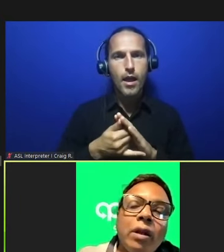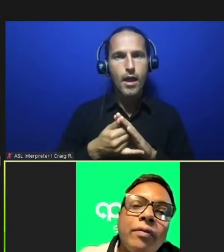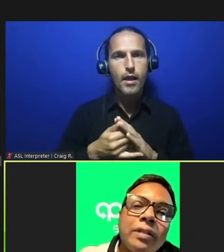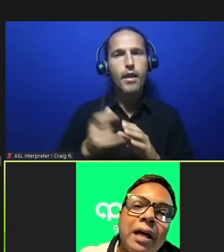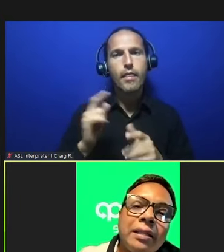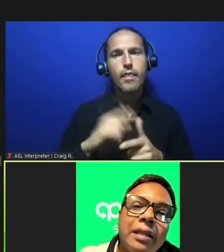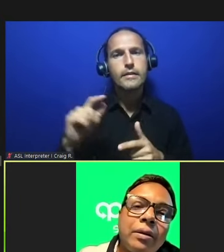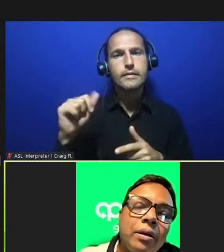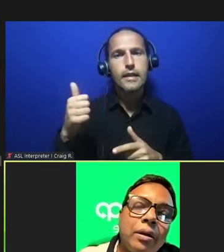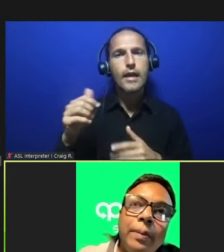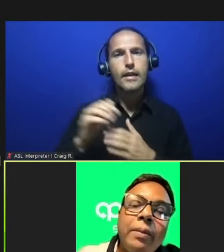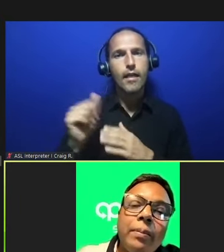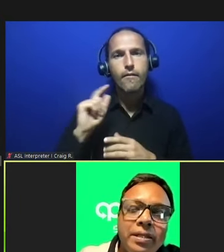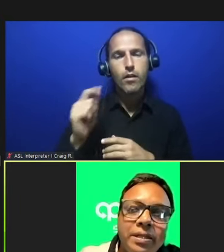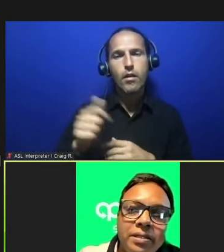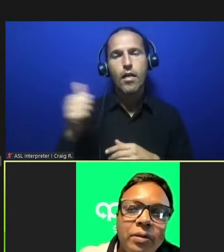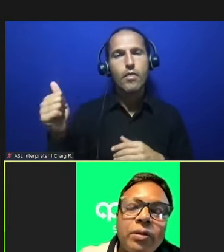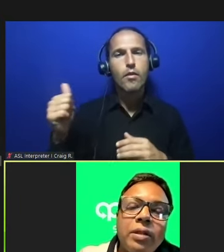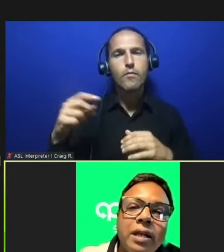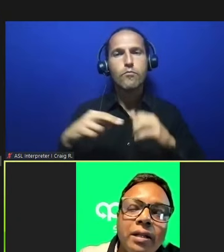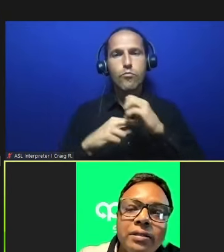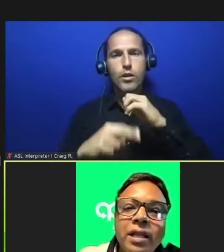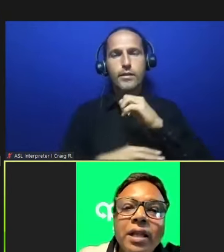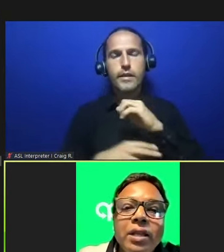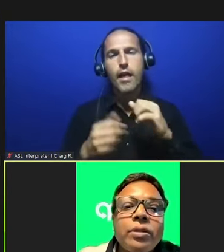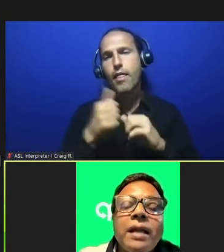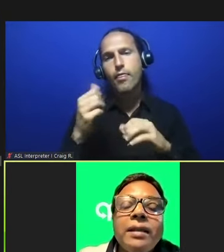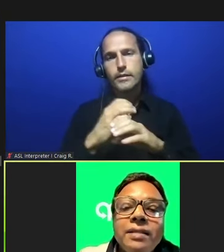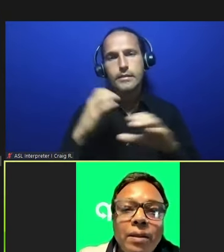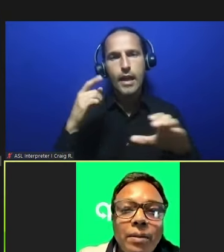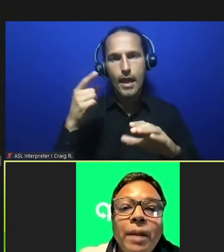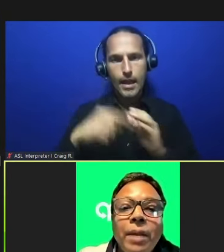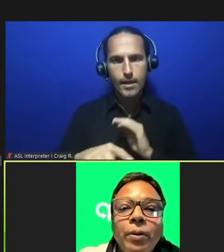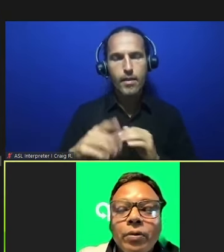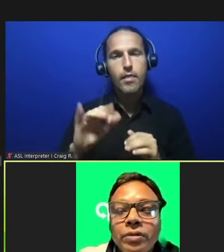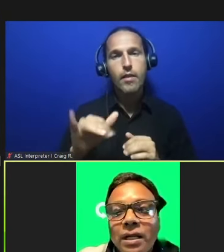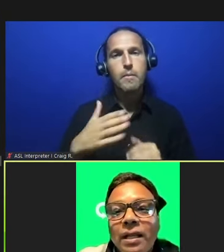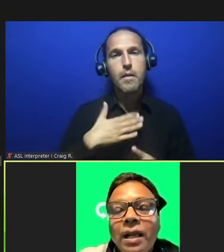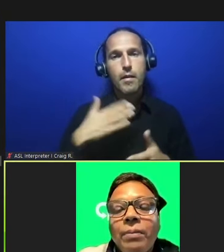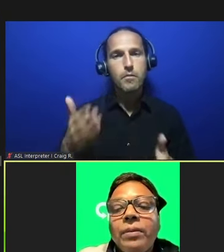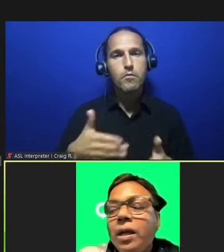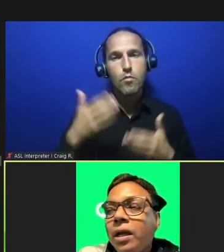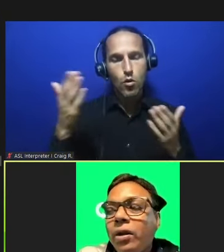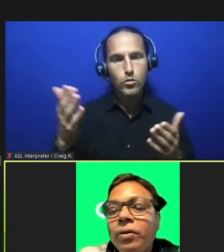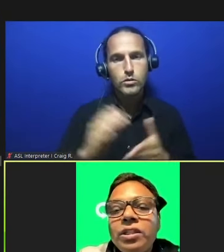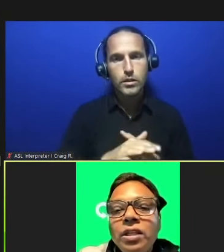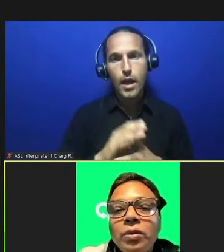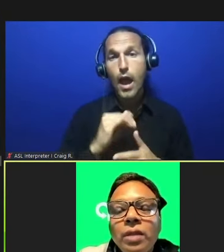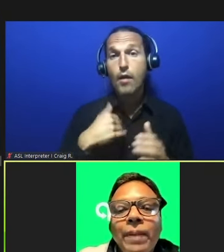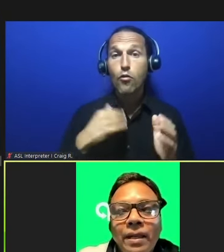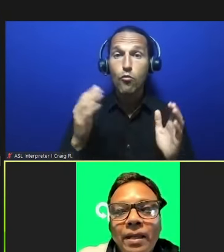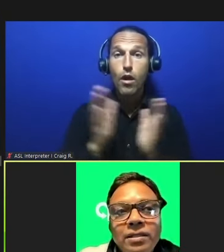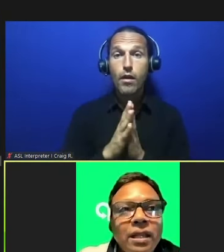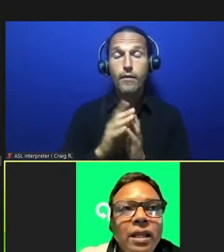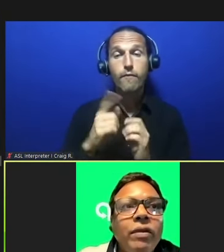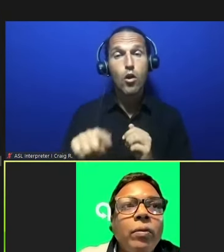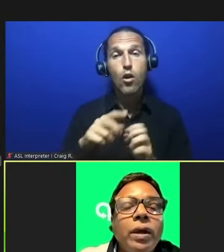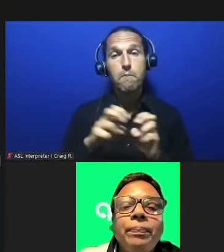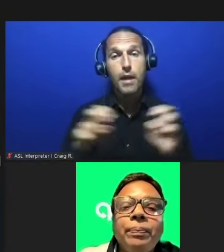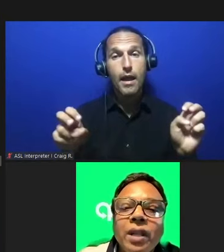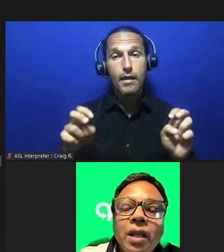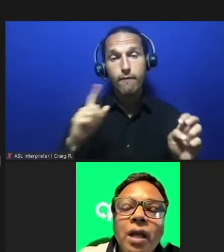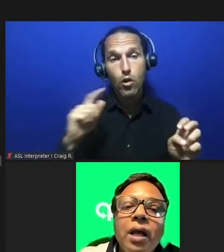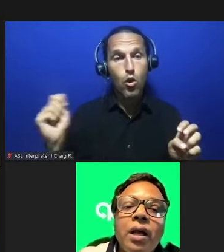and $10 for the other big bridges, you know, the tunnels. So that is the my proposal. And I'm requesting to the panelists,